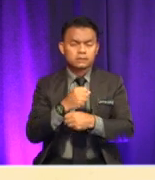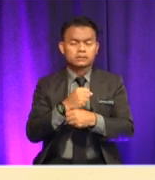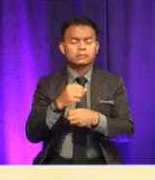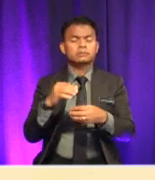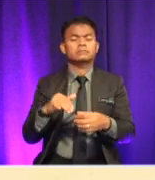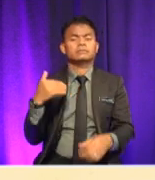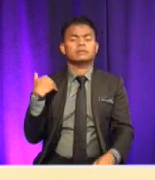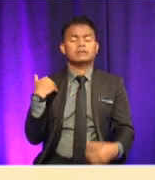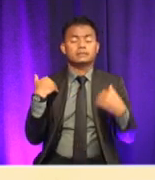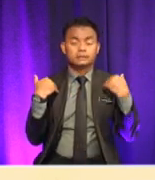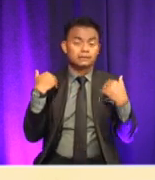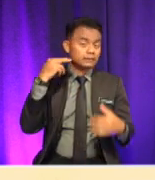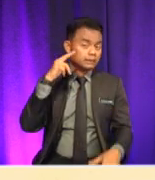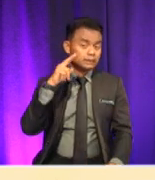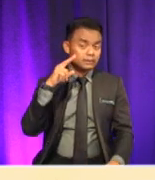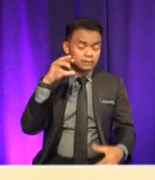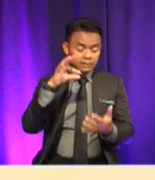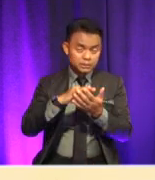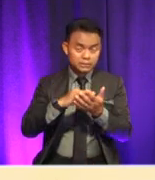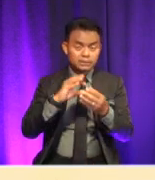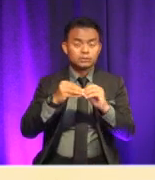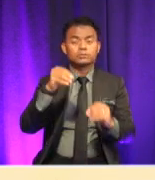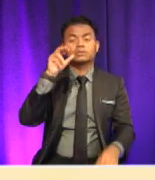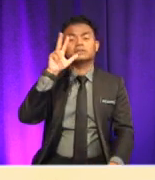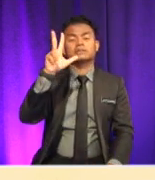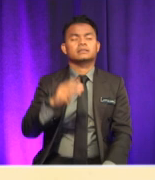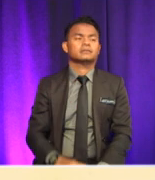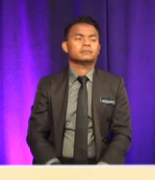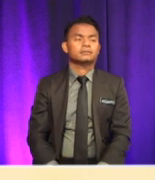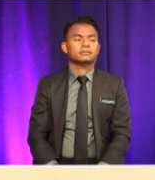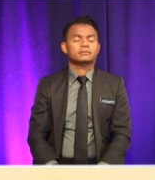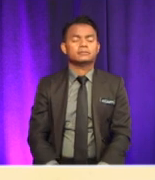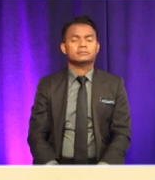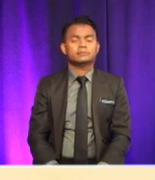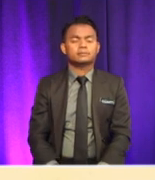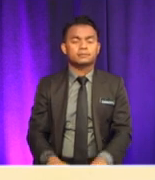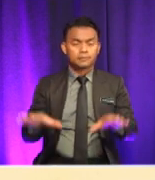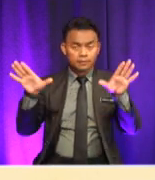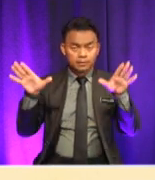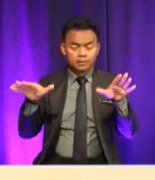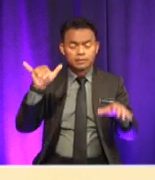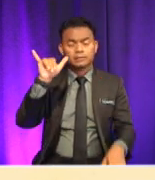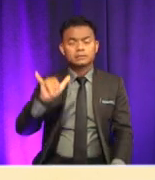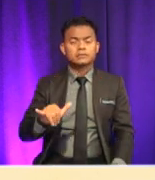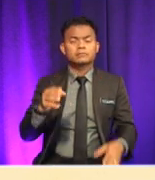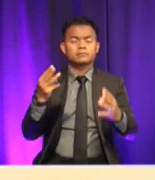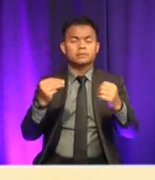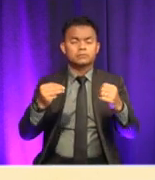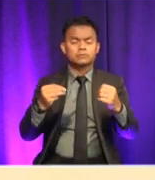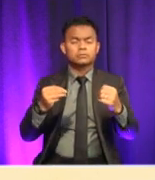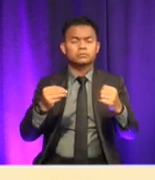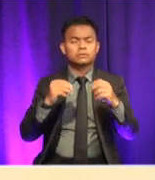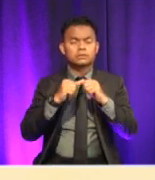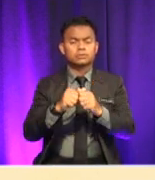chicken wanted to dance and strut his feathers, and again, he too was caught by the chief